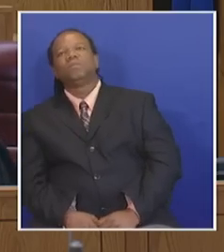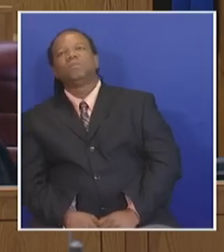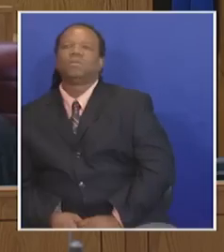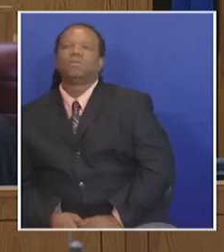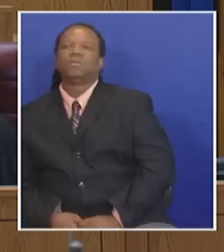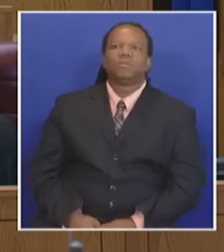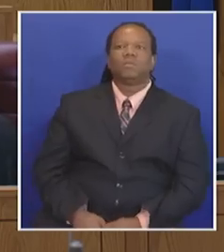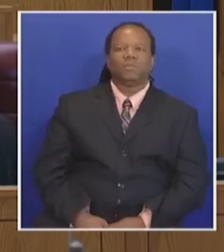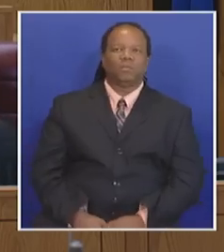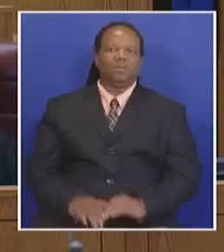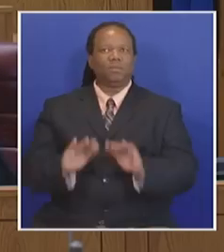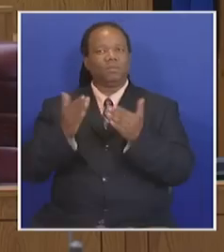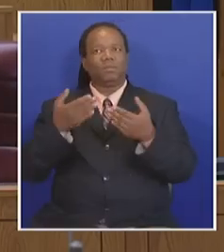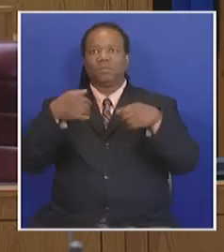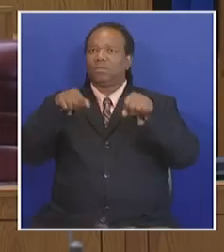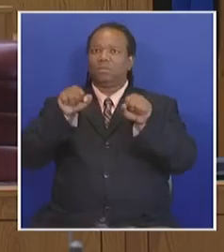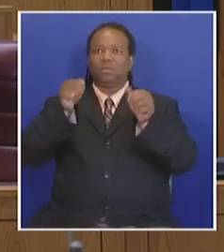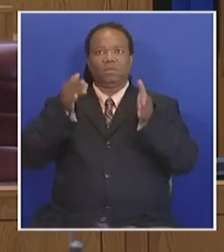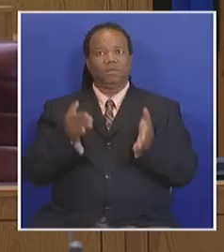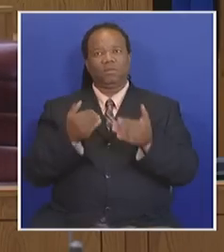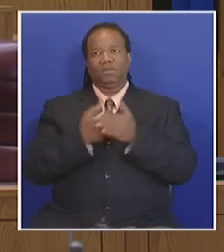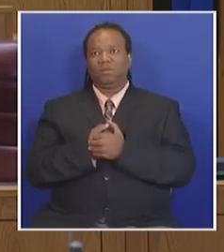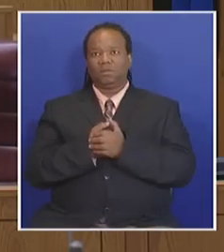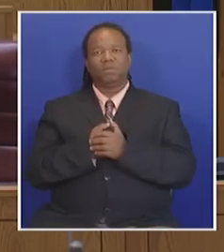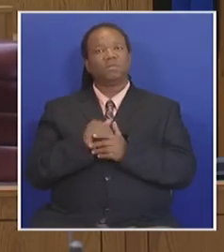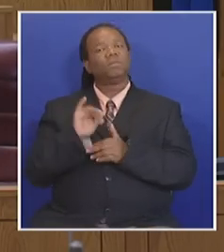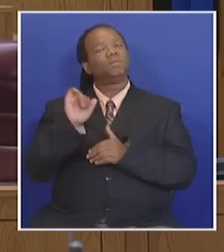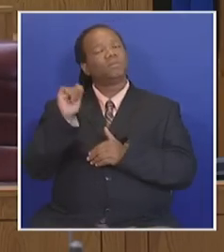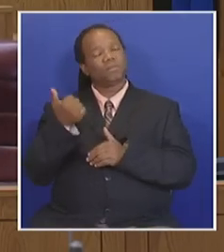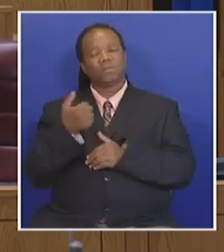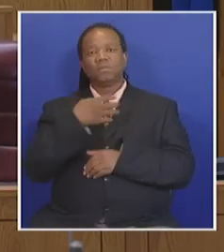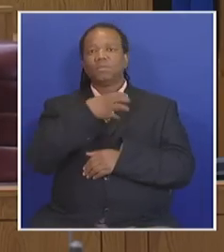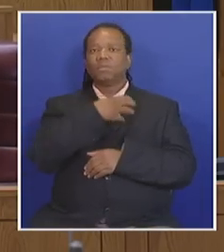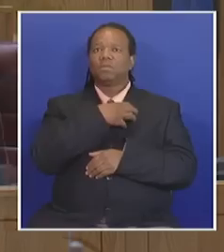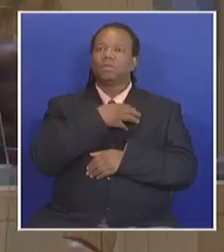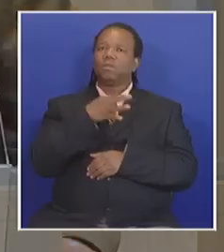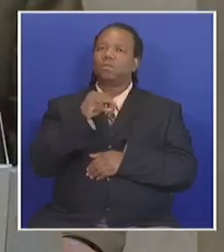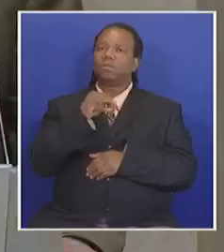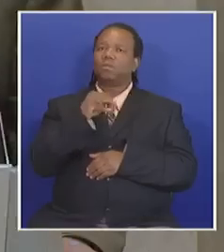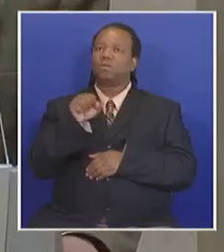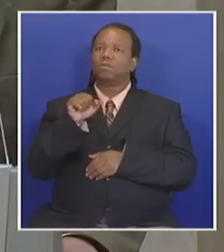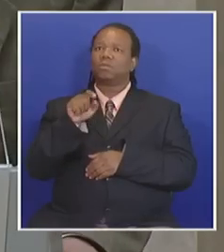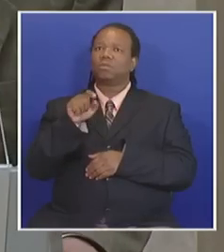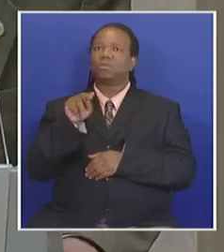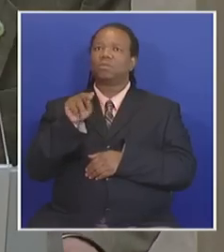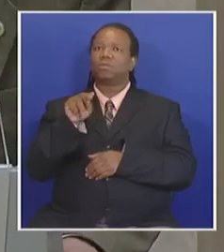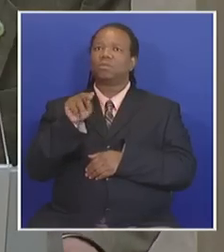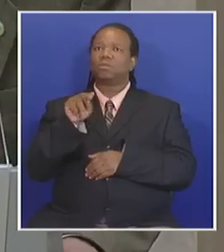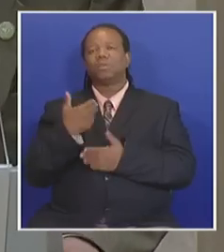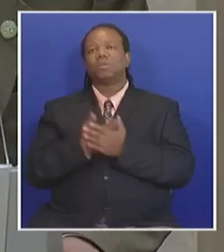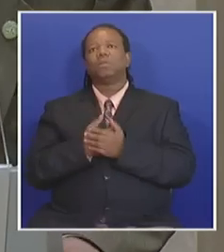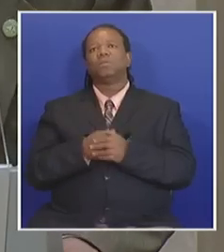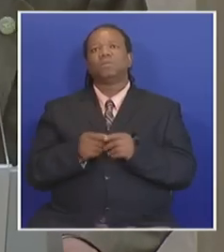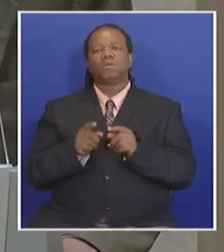Thank you, Honourable Chairperson, Honourable Minister Masuta, Honourable delegates from provincial legislatures,